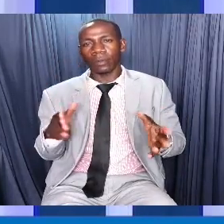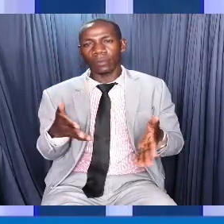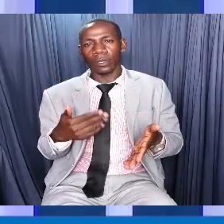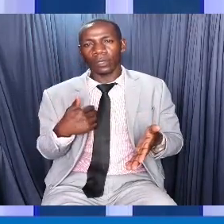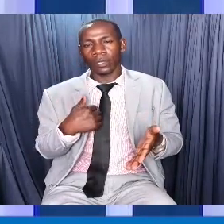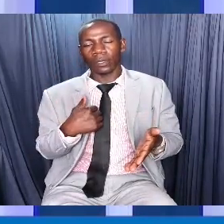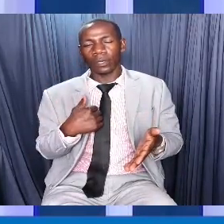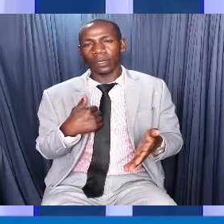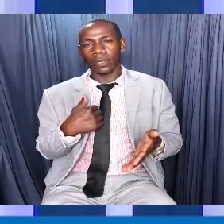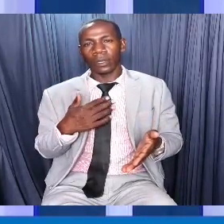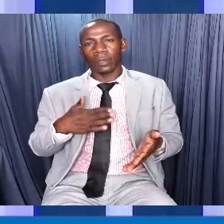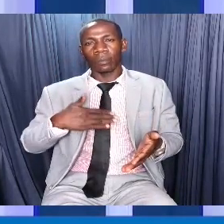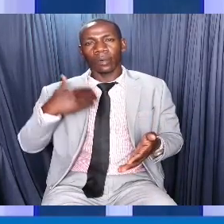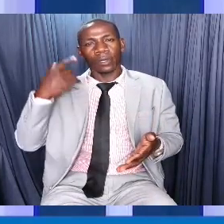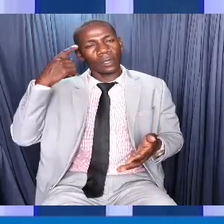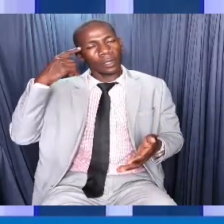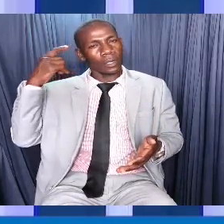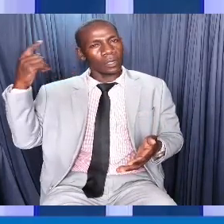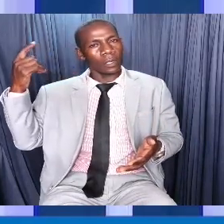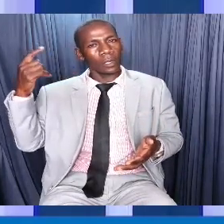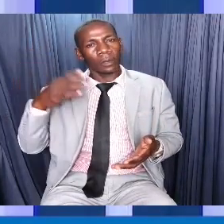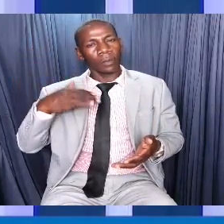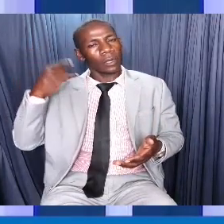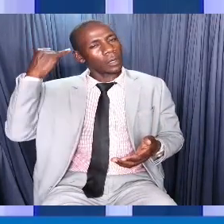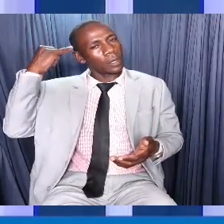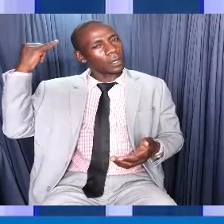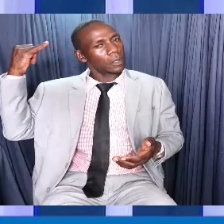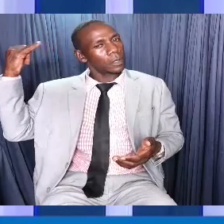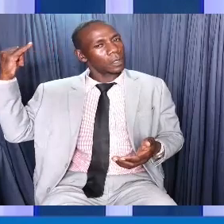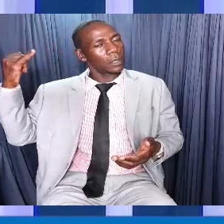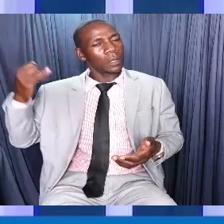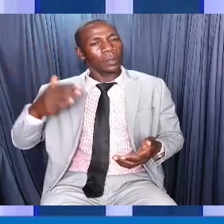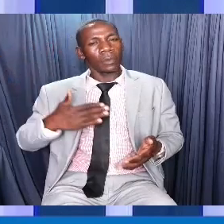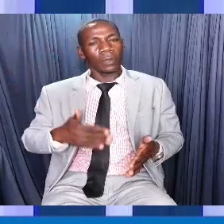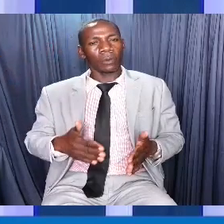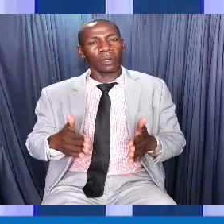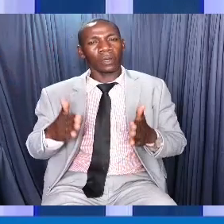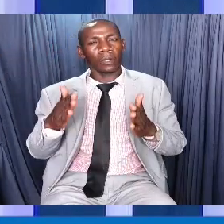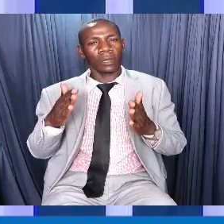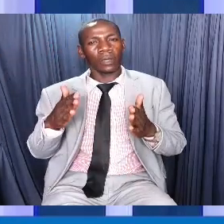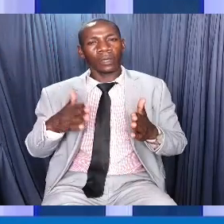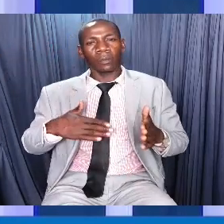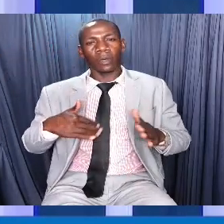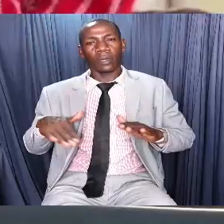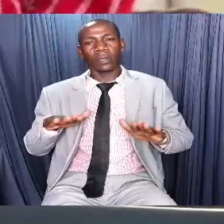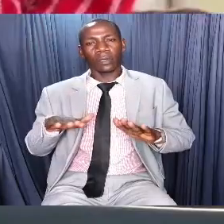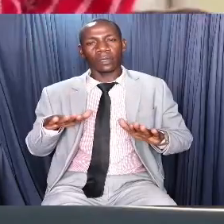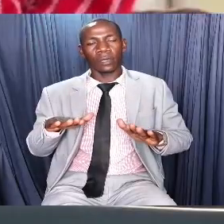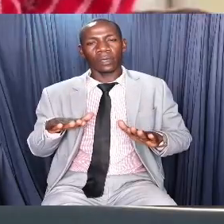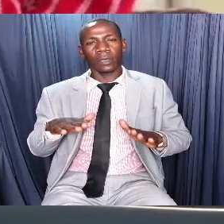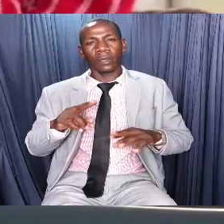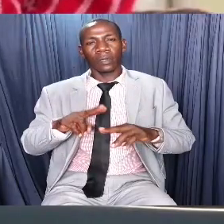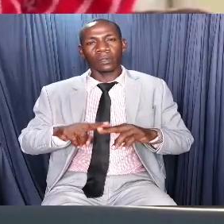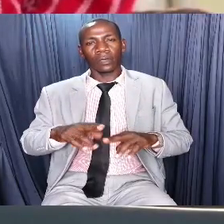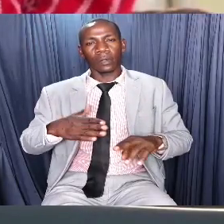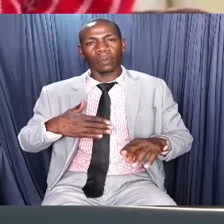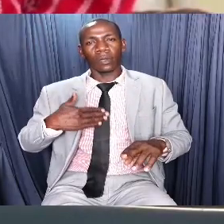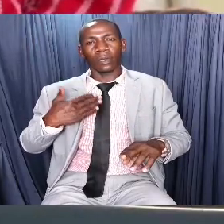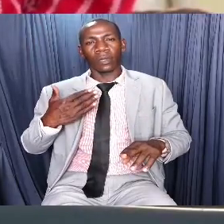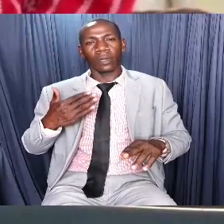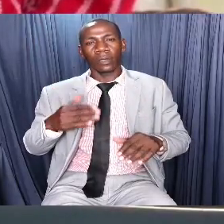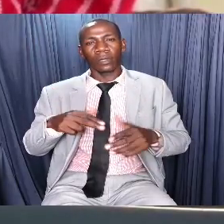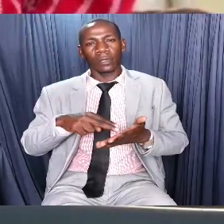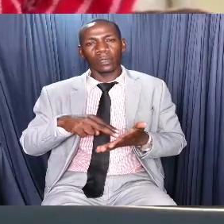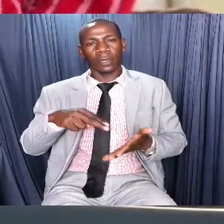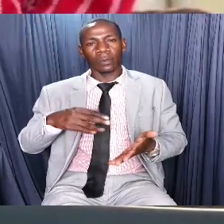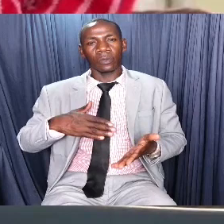sinner. Mawazo yangu. My thoughts. Fikra zangu. My imaginations. Na kuenenda kwangu. And my conduct. Na kutenda kwangu. And my deeds. Na kukaa kwangu. And how I live. Na